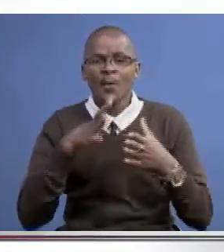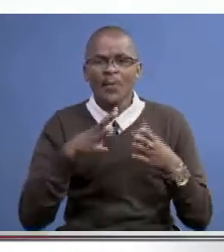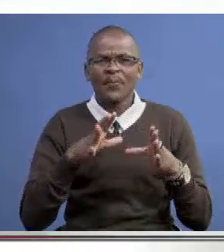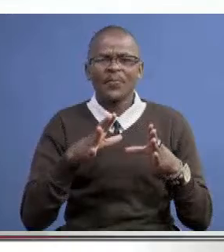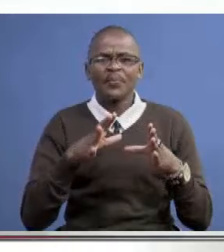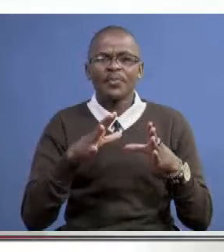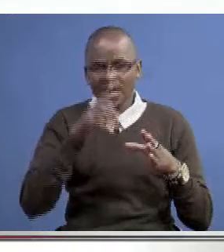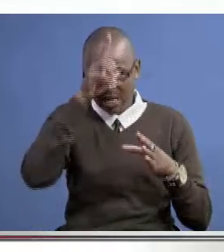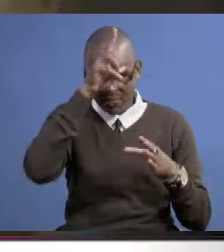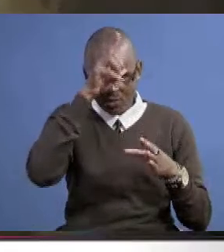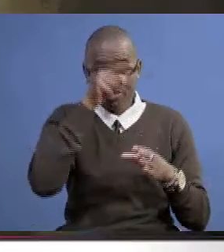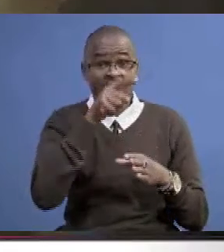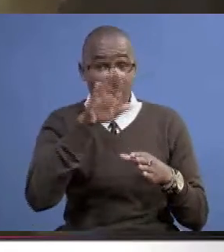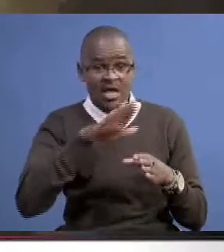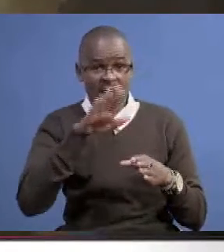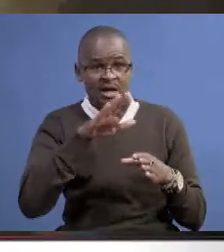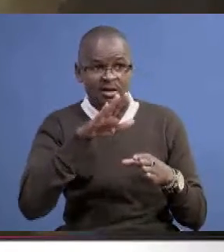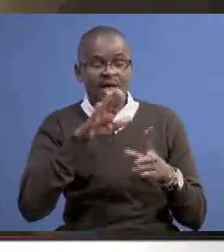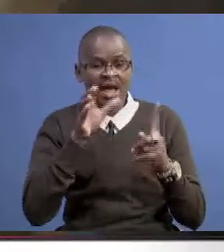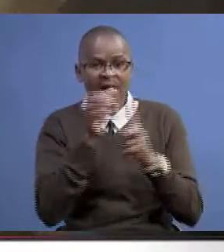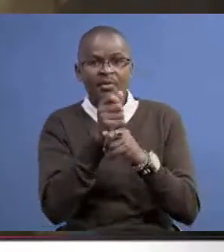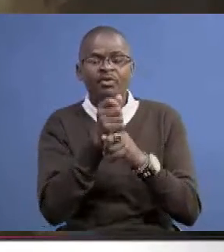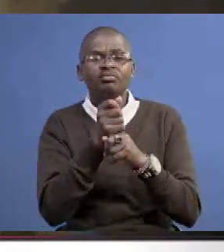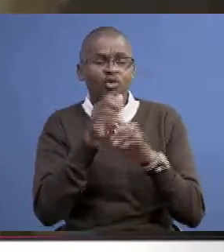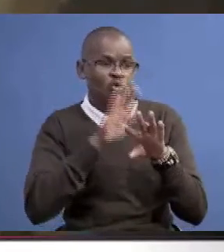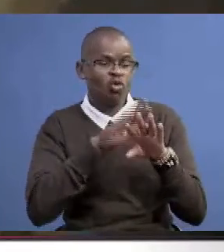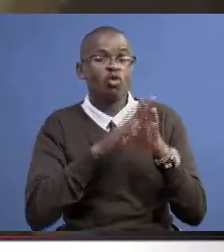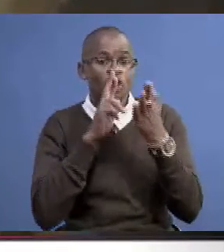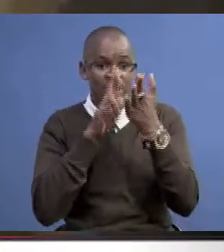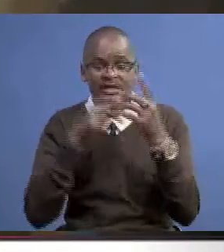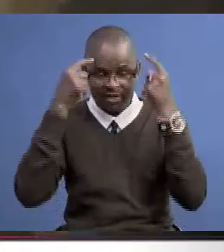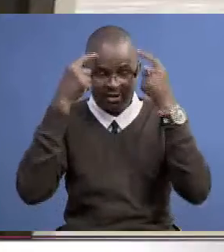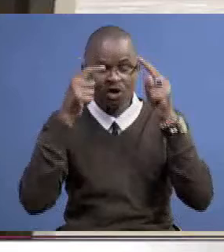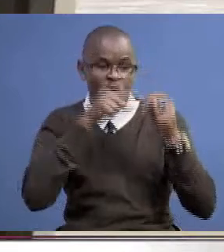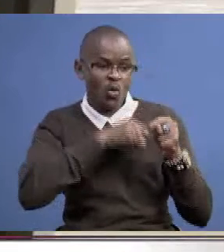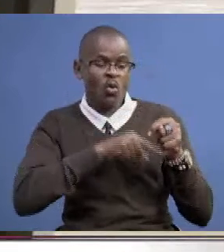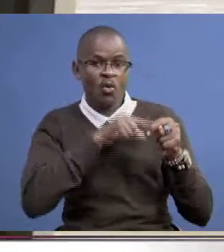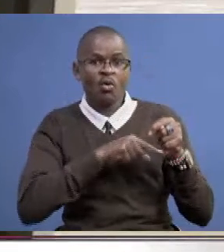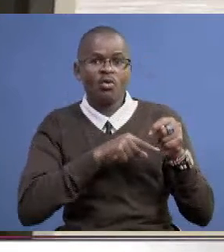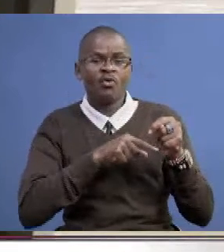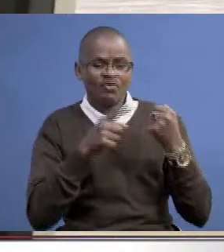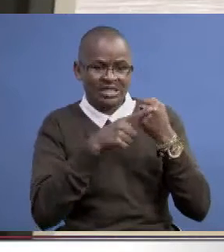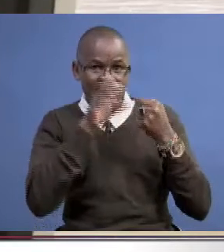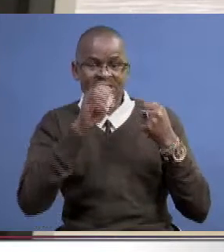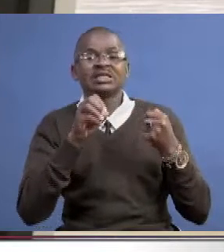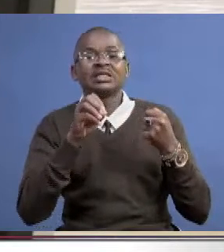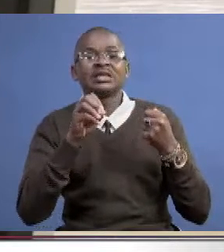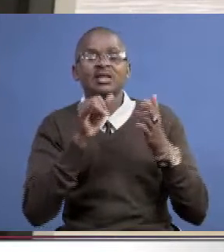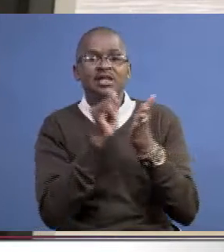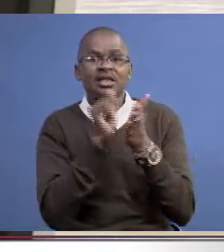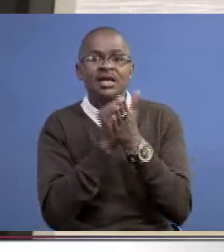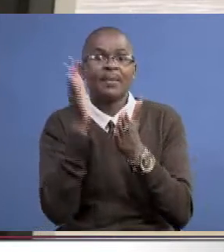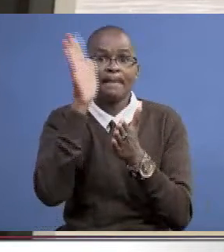people remotely. The approach has produced remarkable results. The successful beneficiary now over 60, the